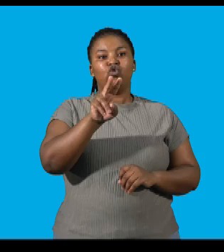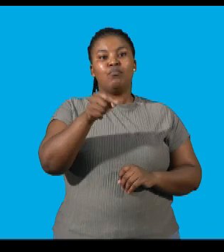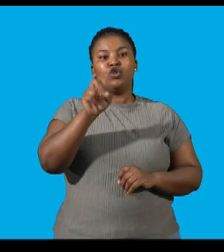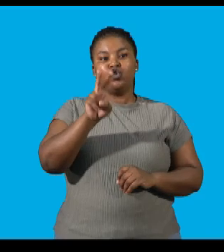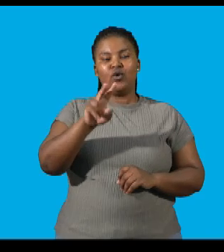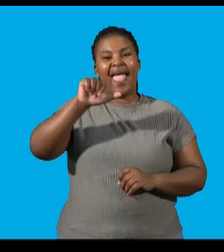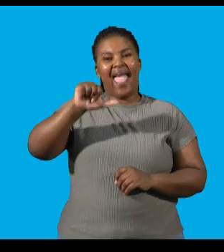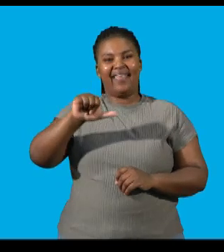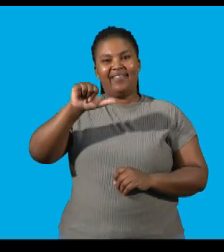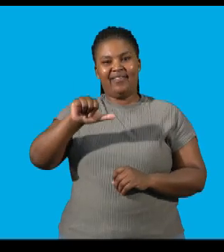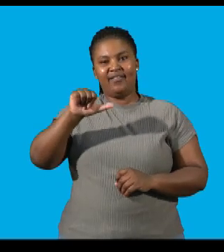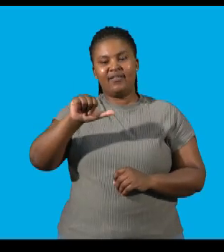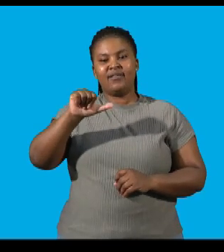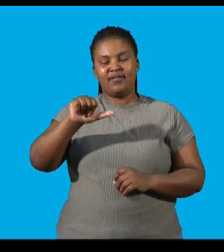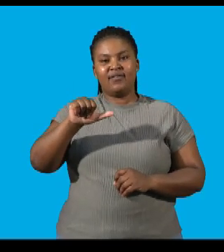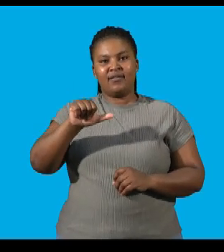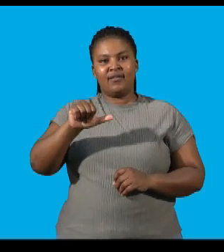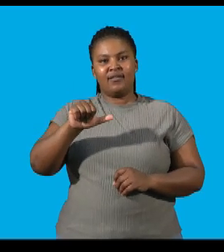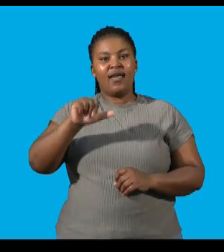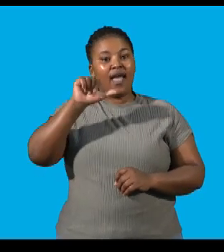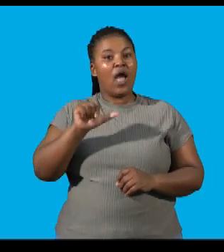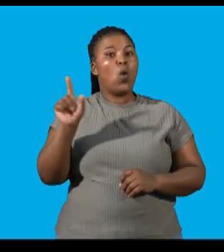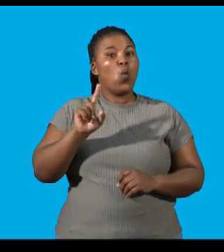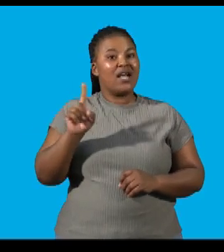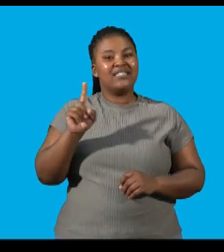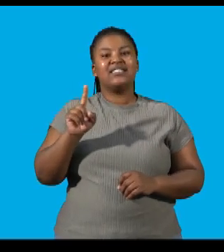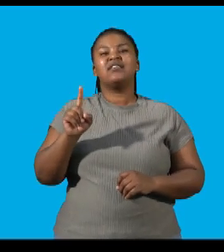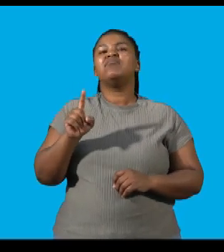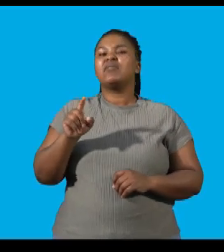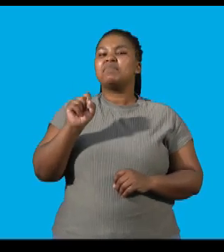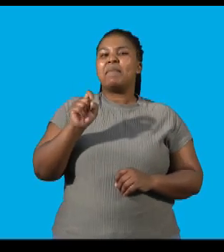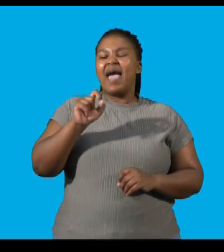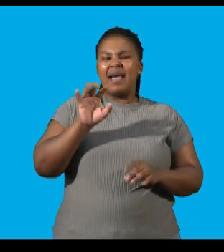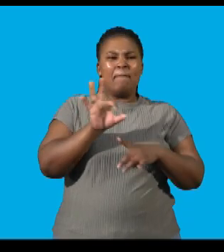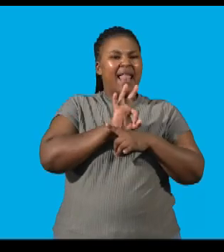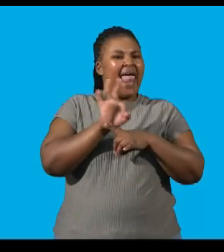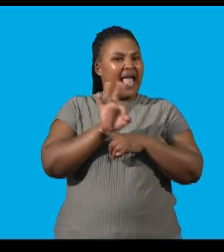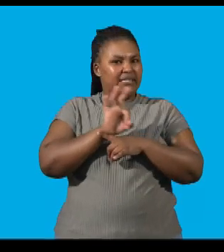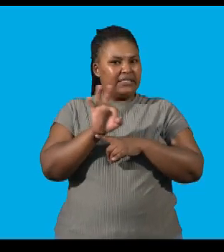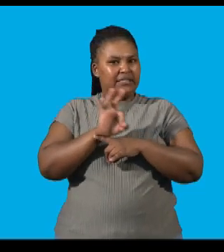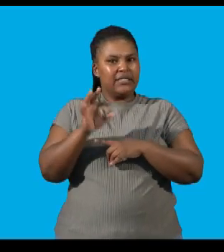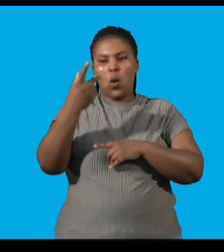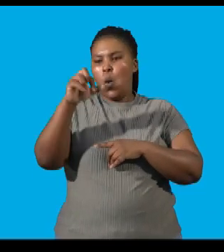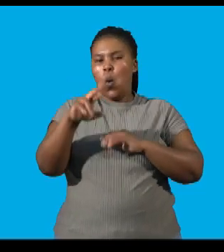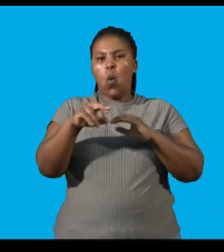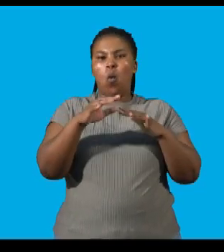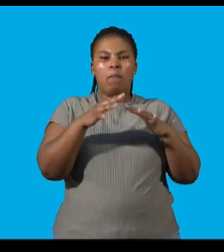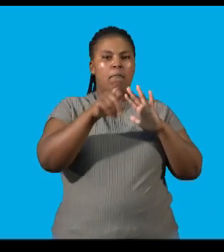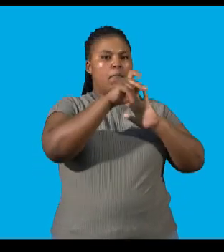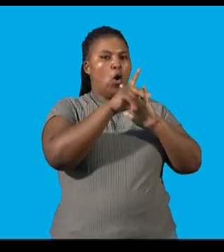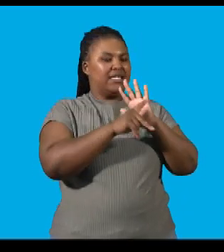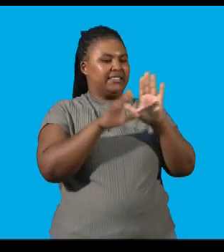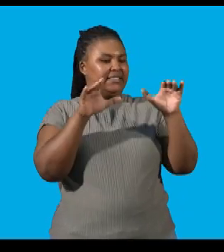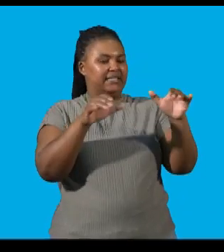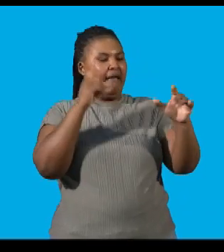1.2.2, our answer is A. What's that? An industrial development strategy, it's a plan or a set of